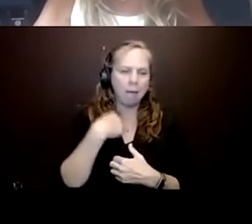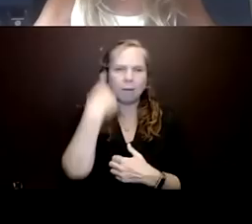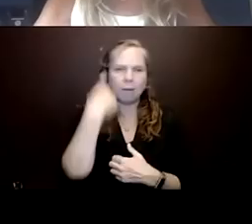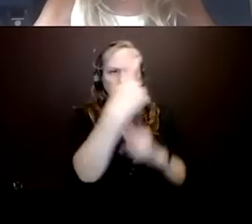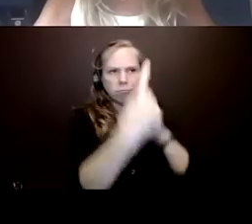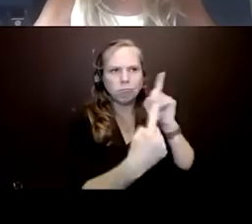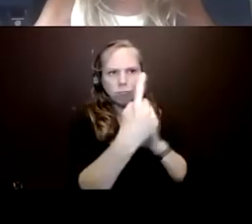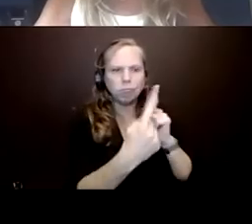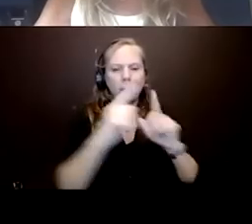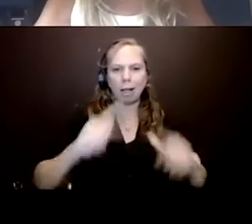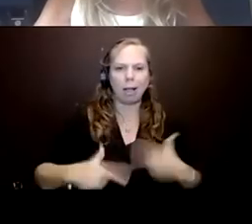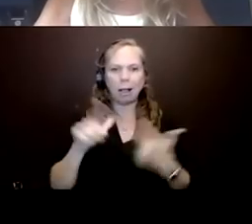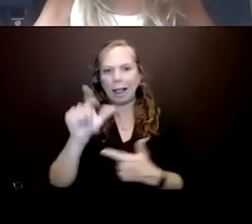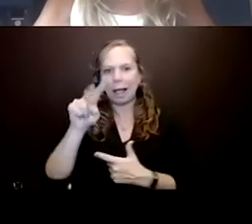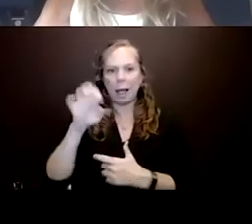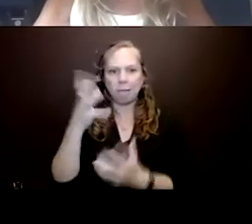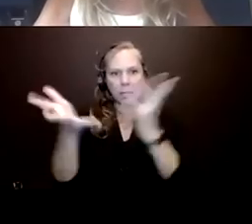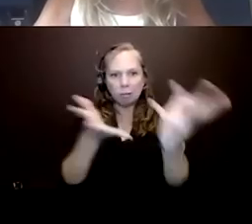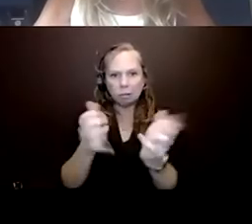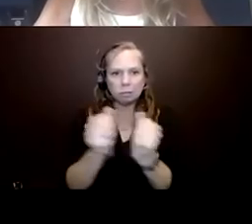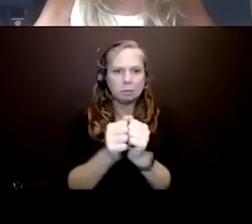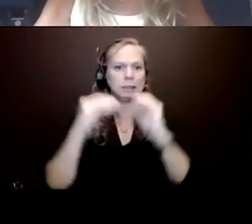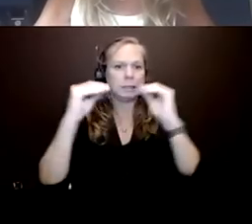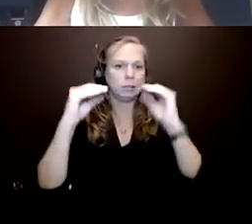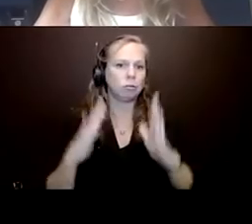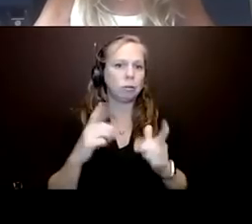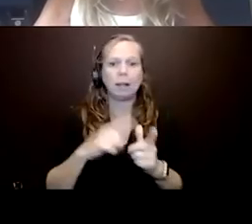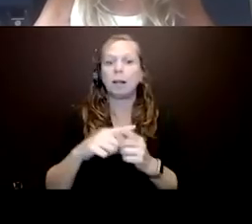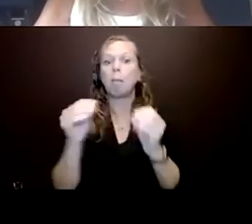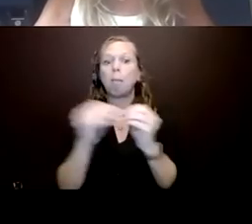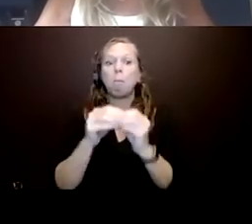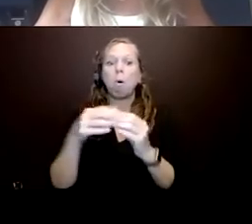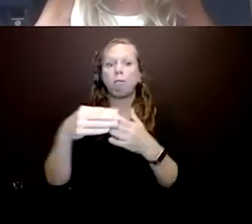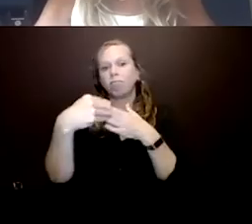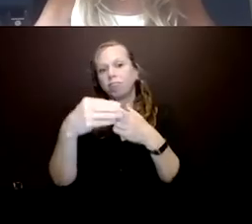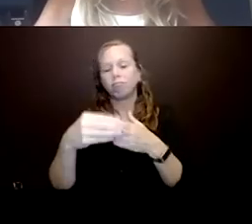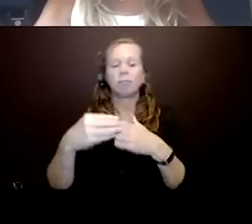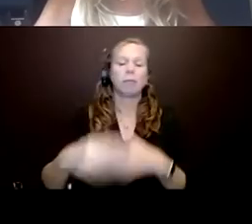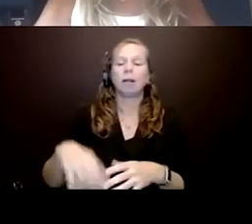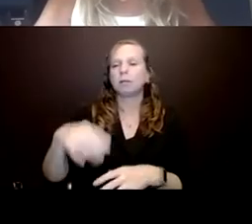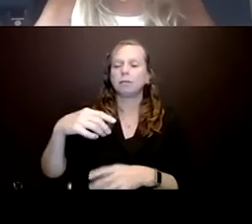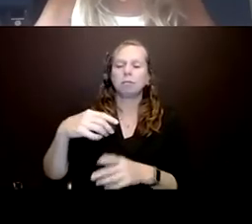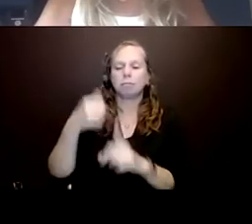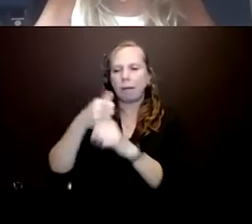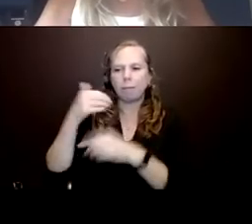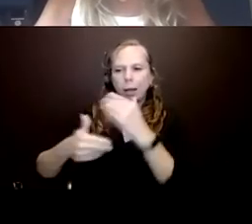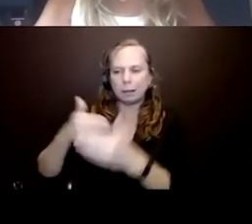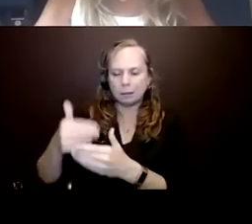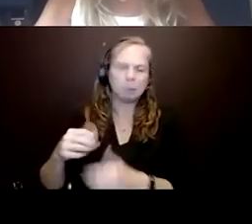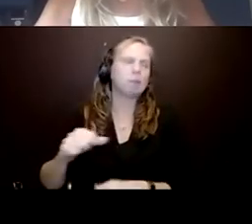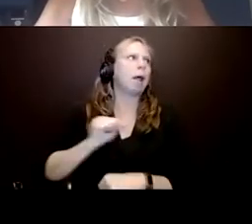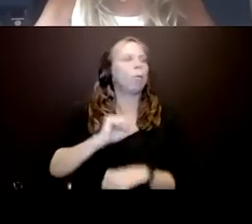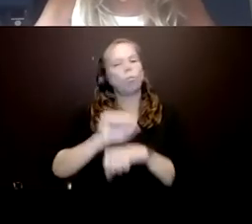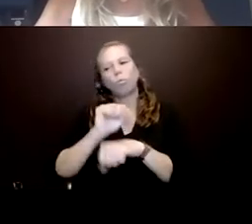live interaction with their teacher, and then more flexible asynchronous that looks different. I'm working independently,